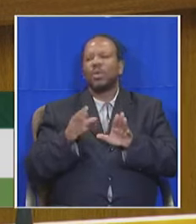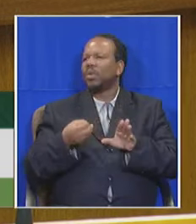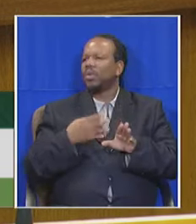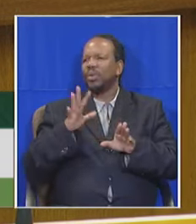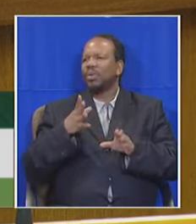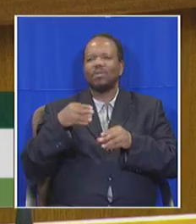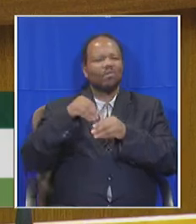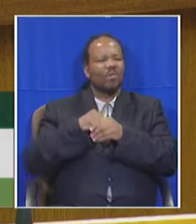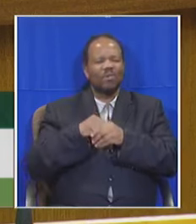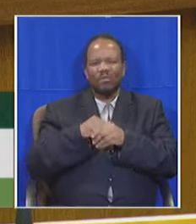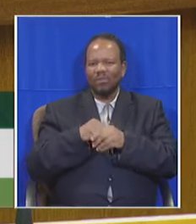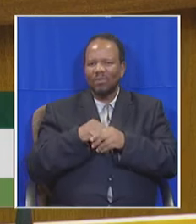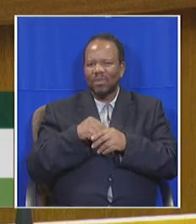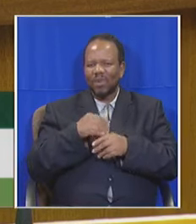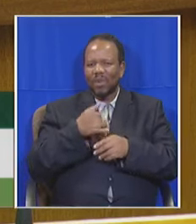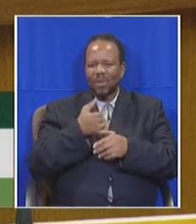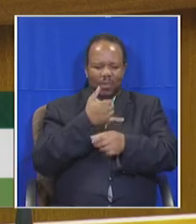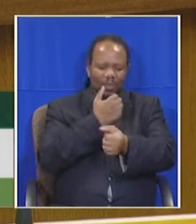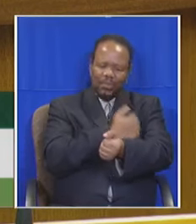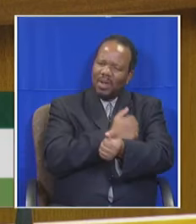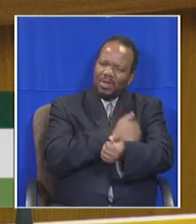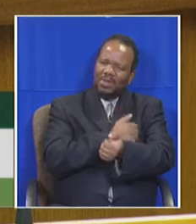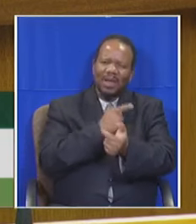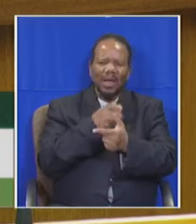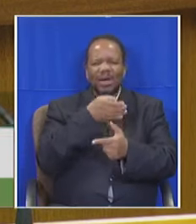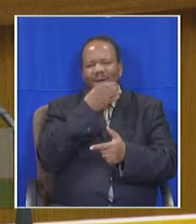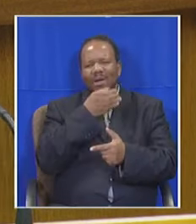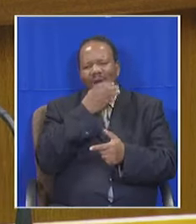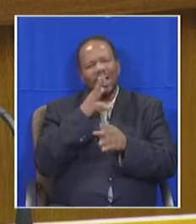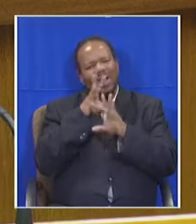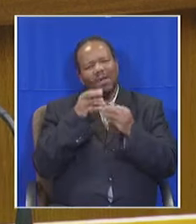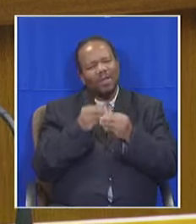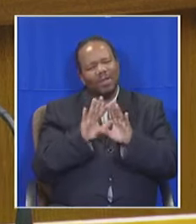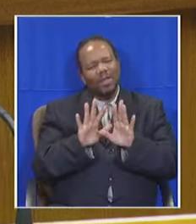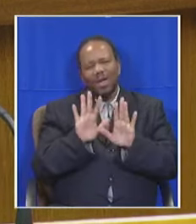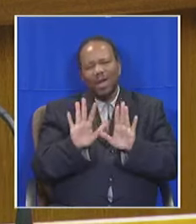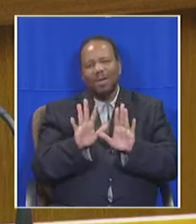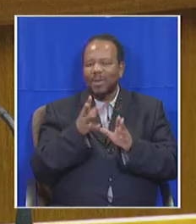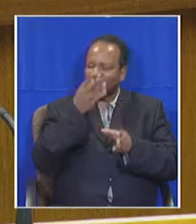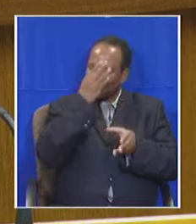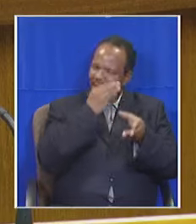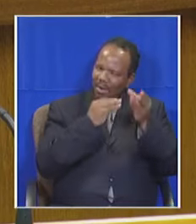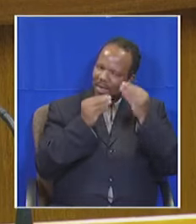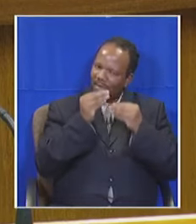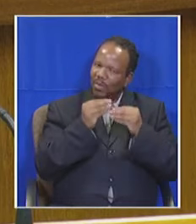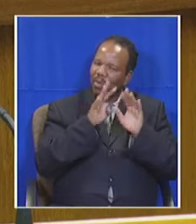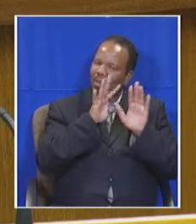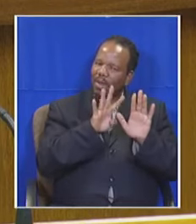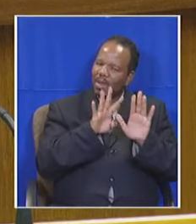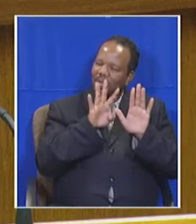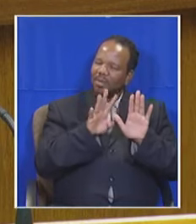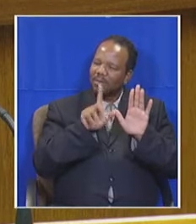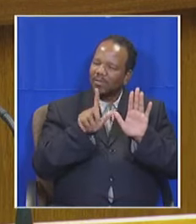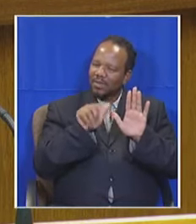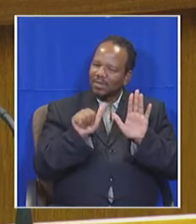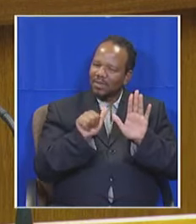intoxicating substances. We should, as a result, take leave from the 1976 generation, whose character